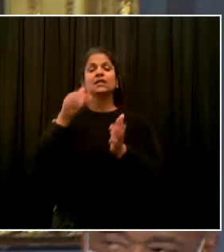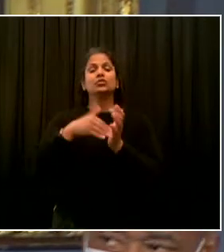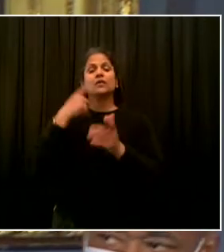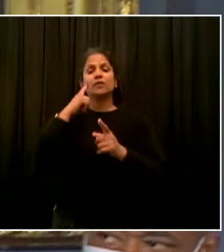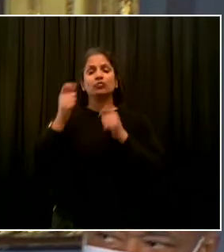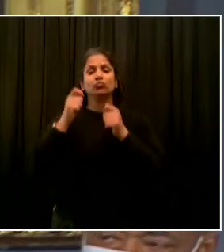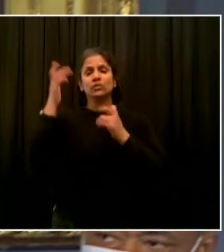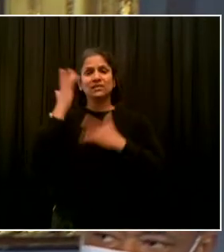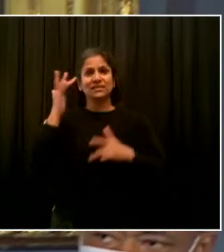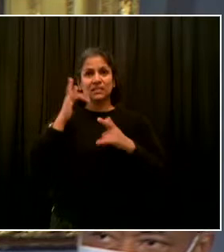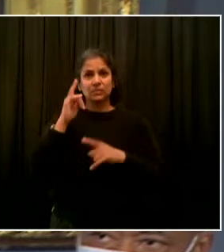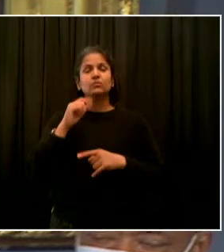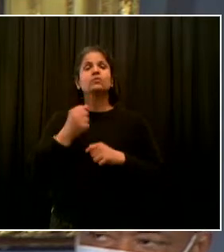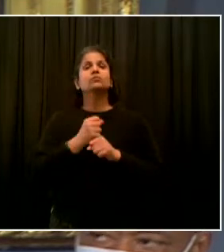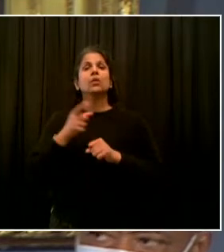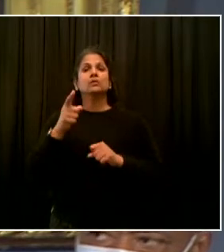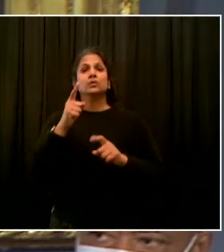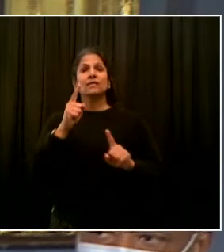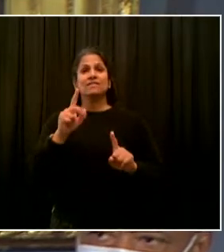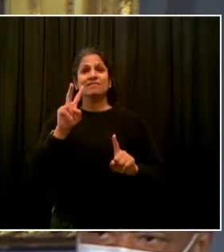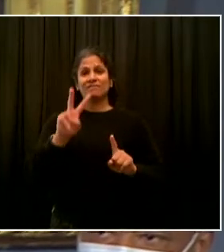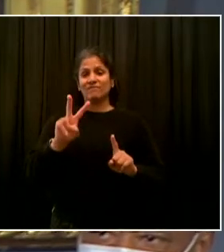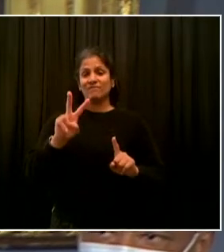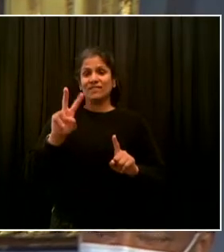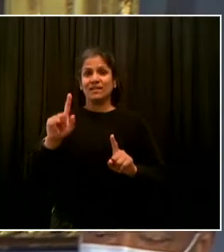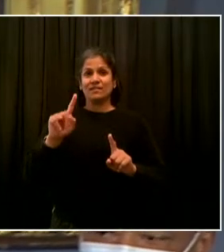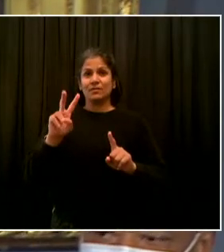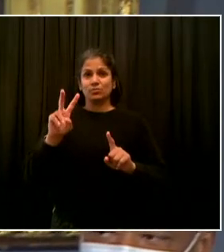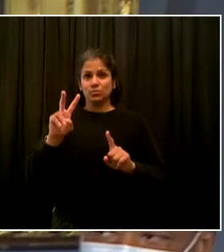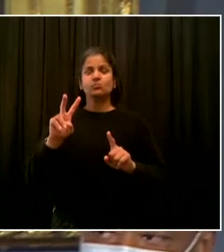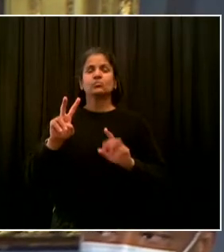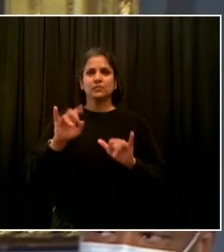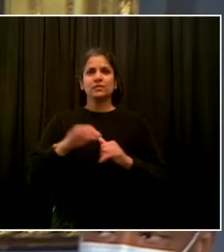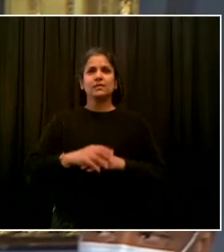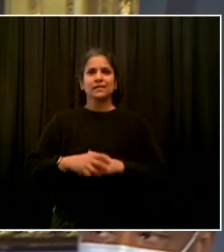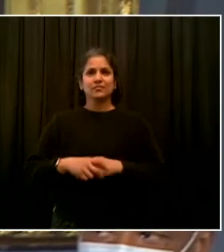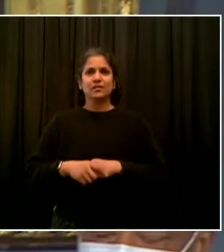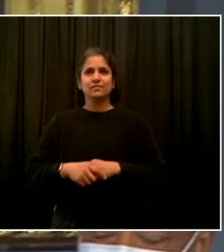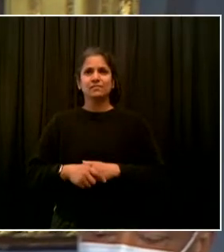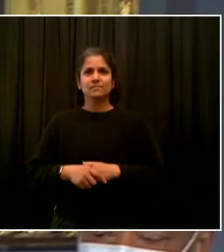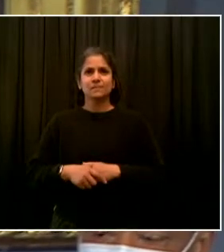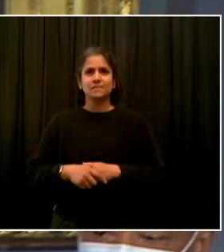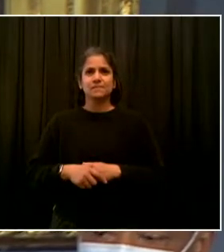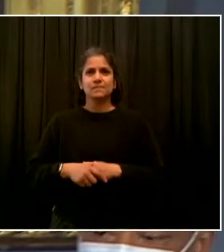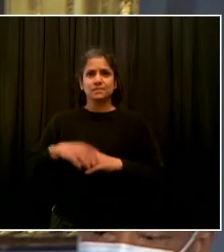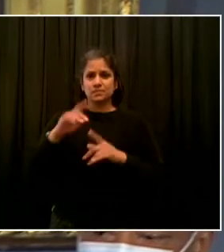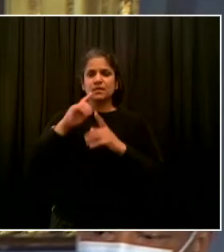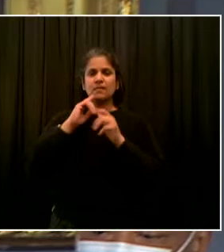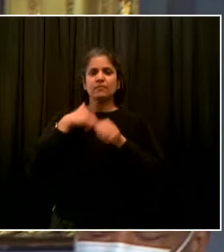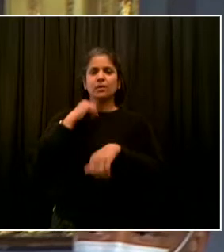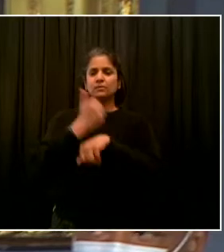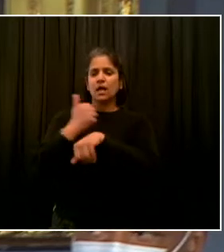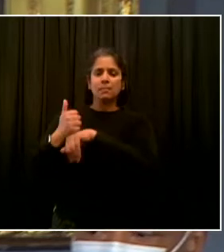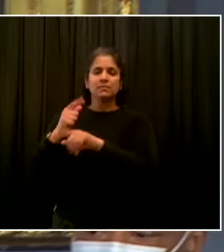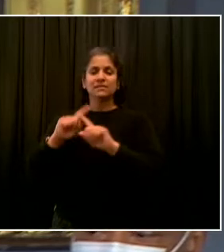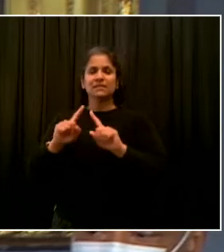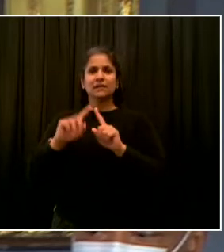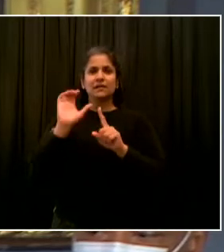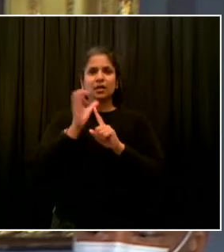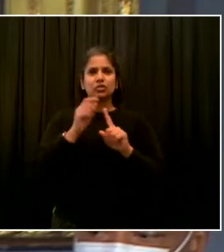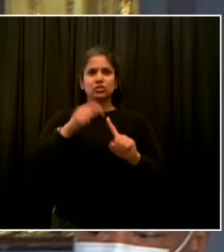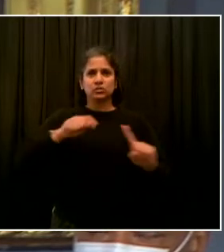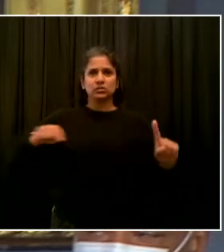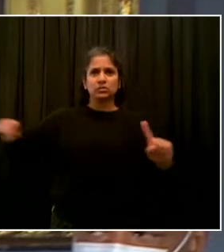main driver for this increase in cases across the world that we've seen, and New York City and the United States is